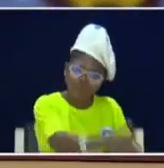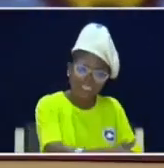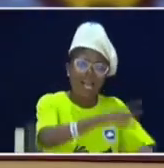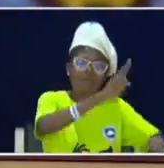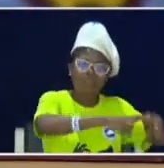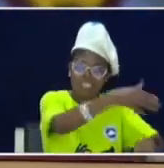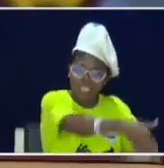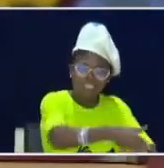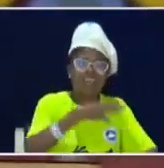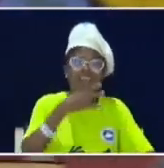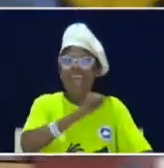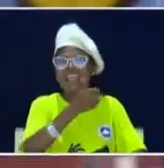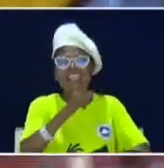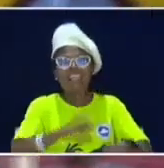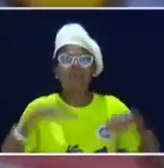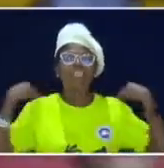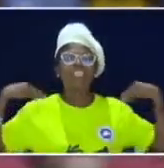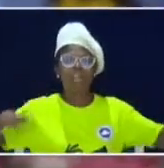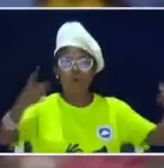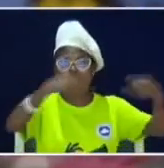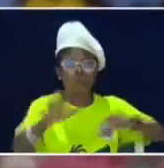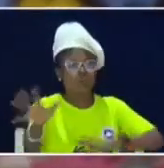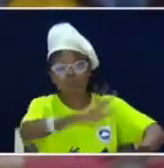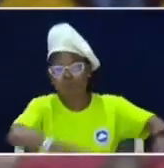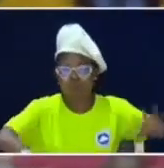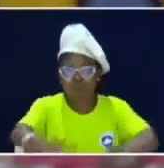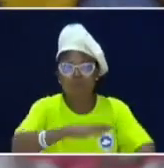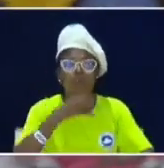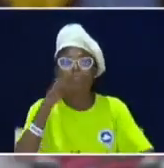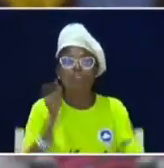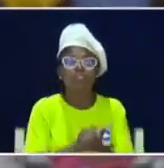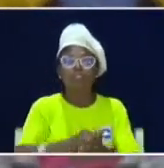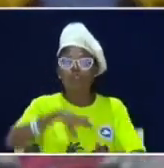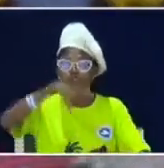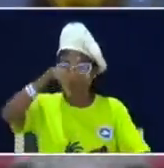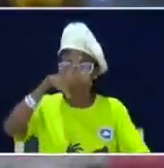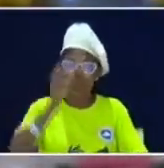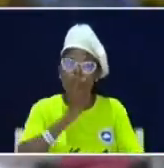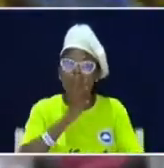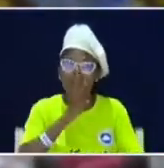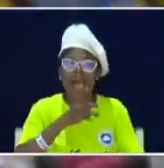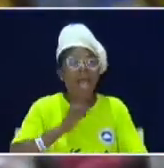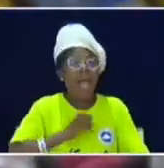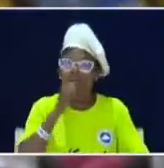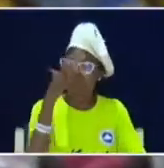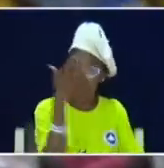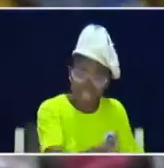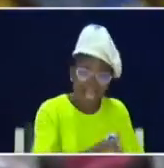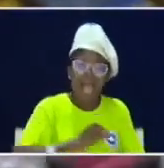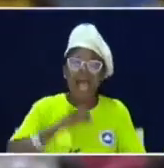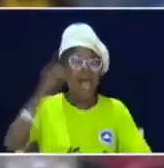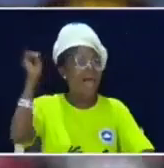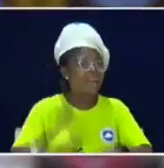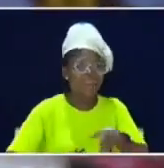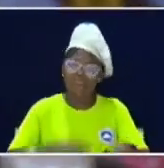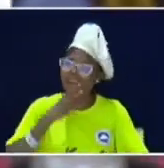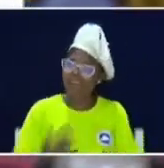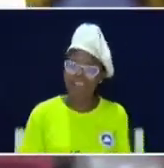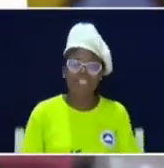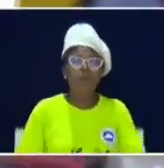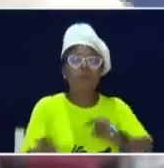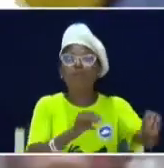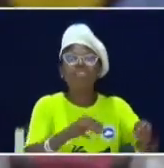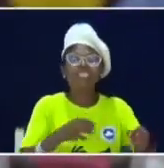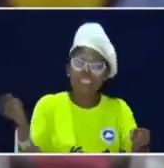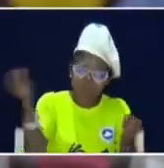I don't just sit and look at the water. Every time an angel comes to stir up the water, it's not as if I don't make attempt. But the more I